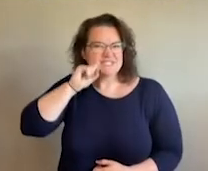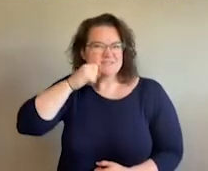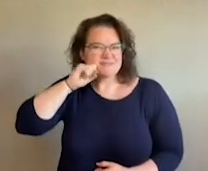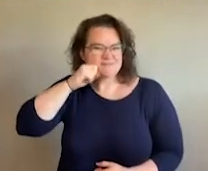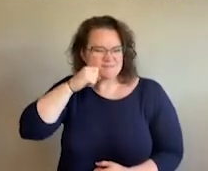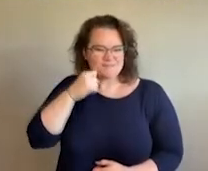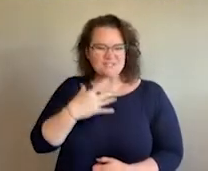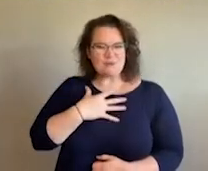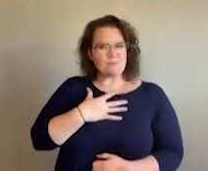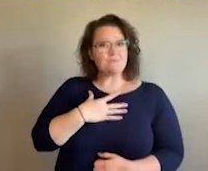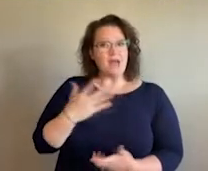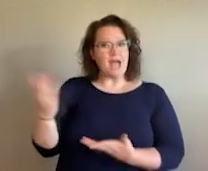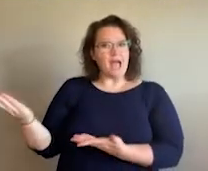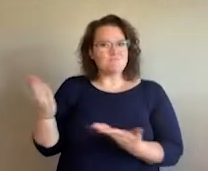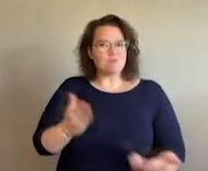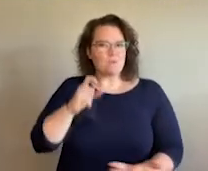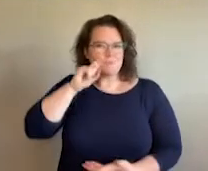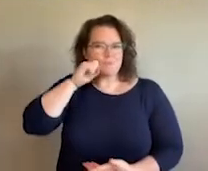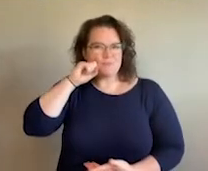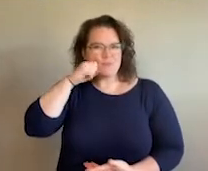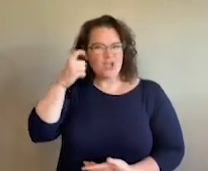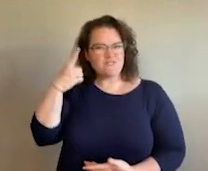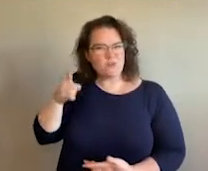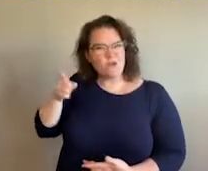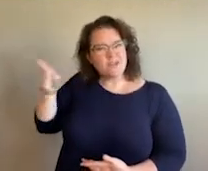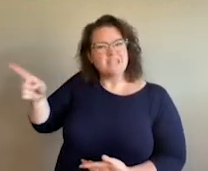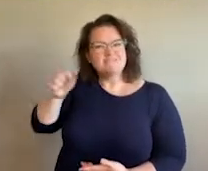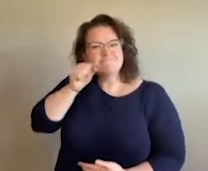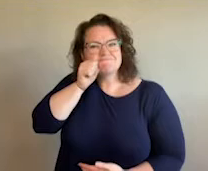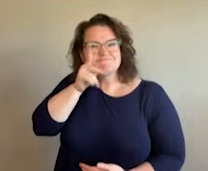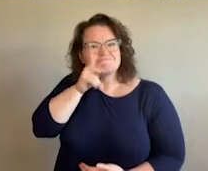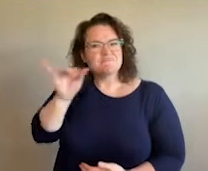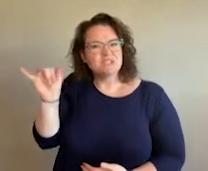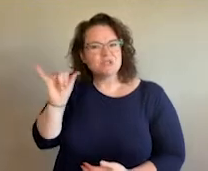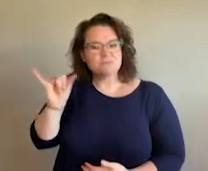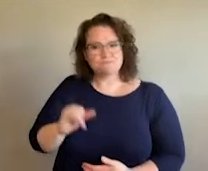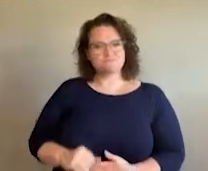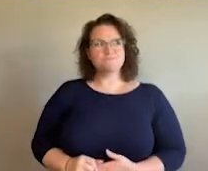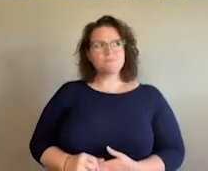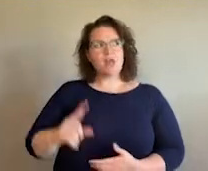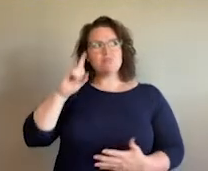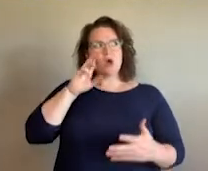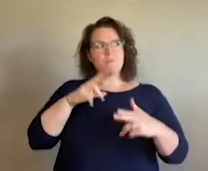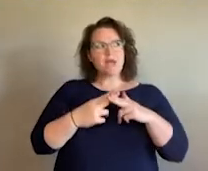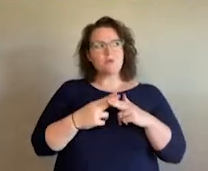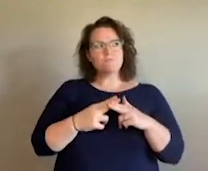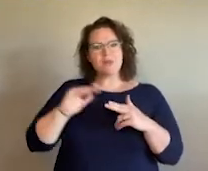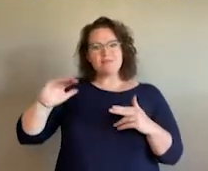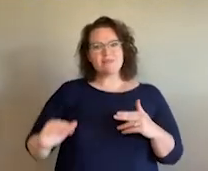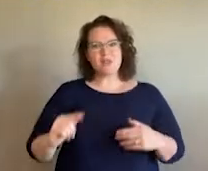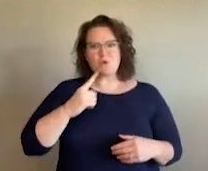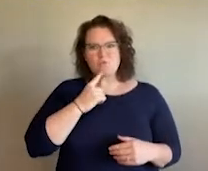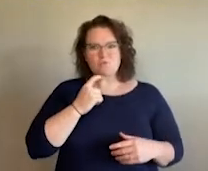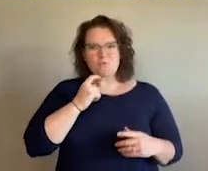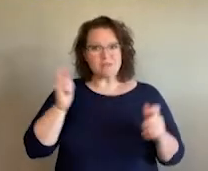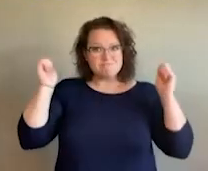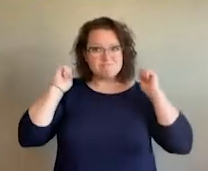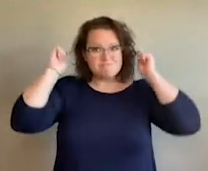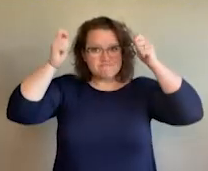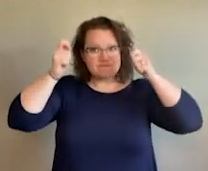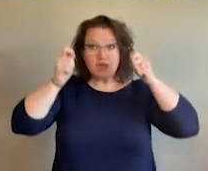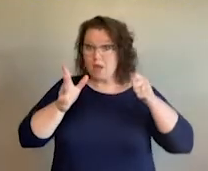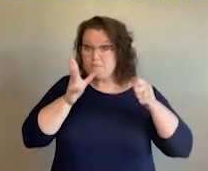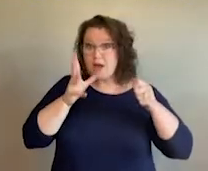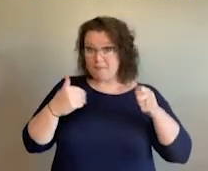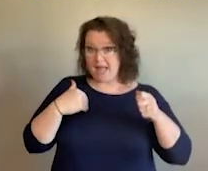an apple for Jeffrey too. I was thinking about Little Red Riding Hood, so my mom has a basket and it just happened to have